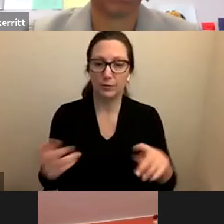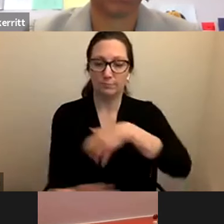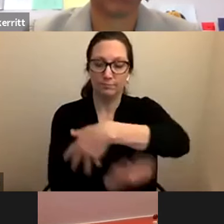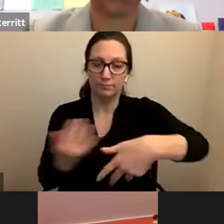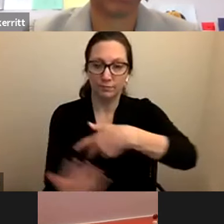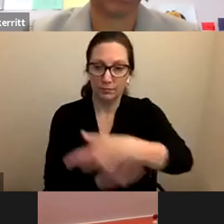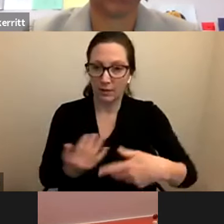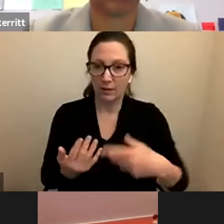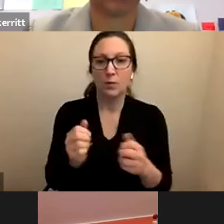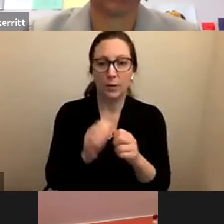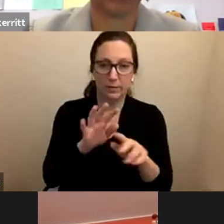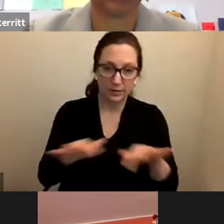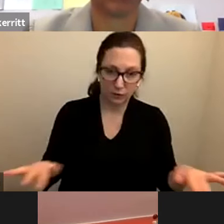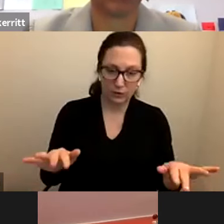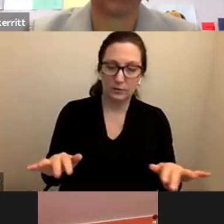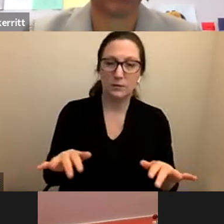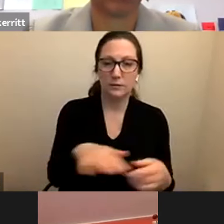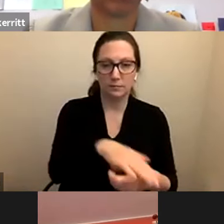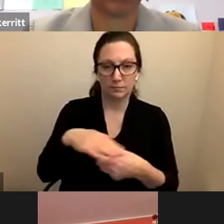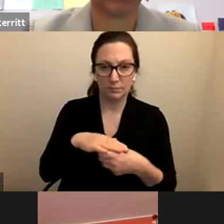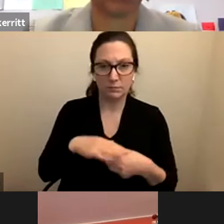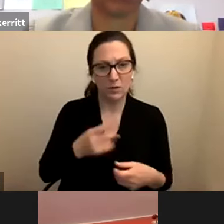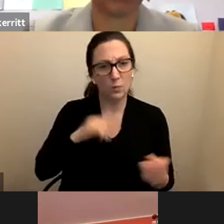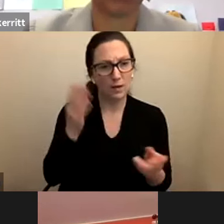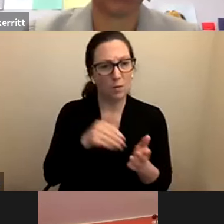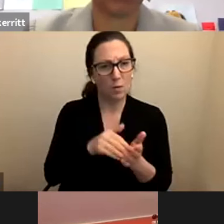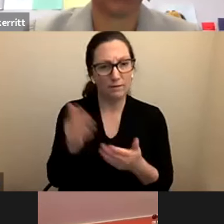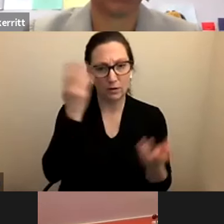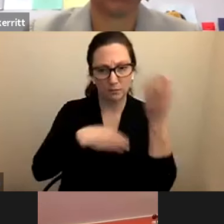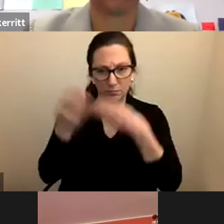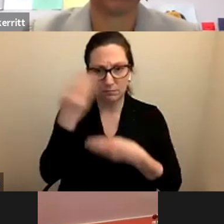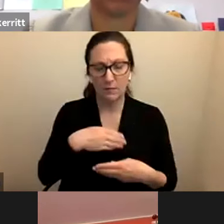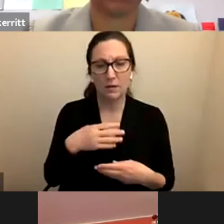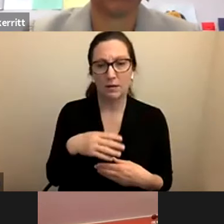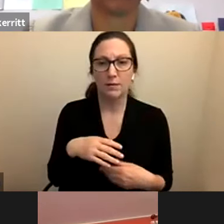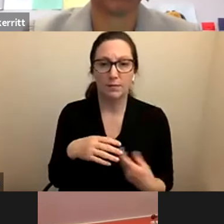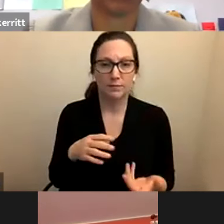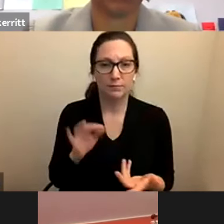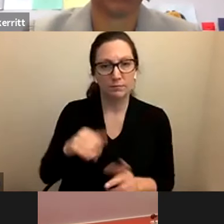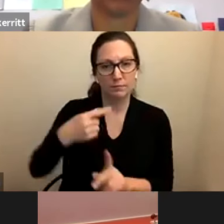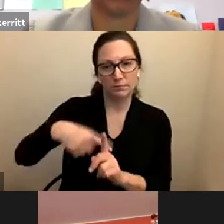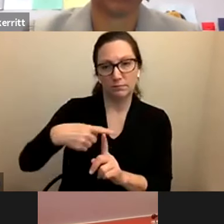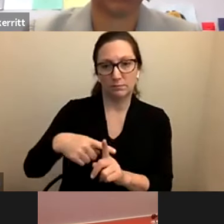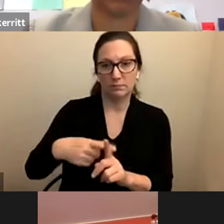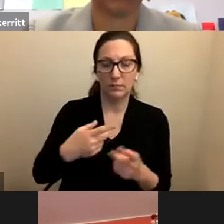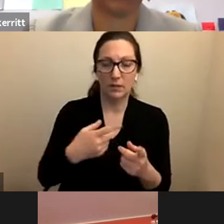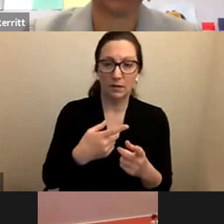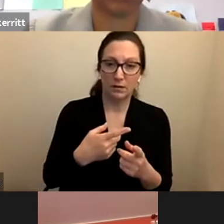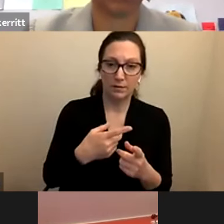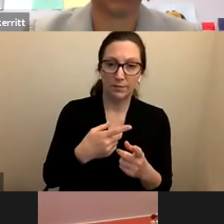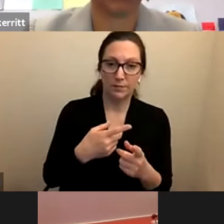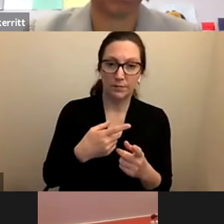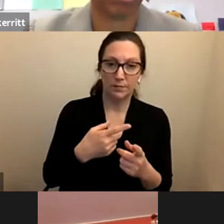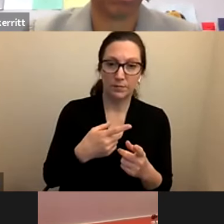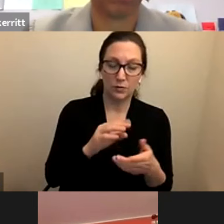diverse and rich backgrounds. I think we overlook that, right? The assets that students from diverse backgrounds